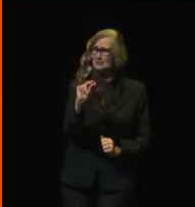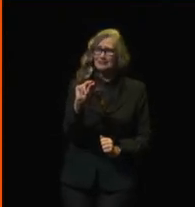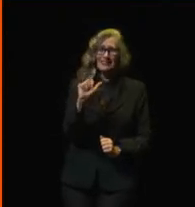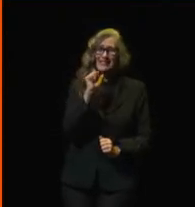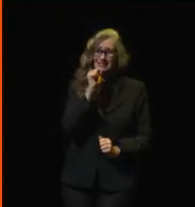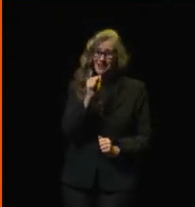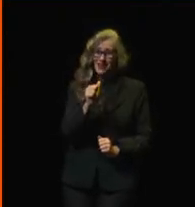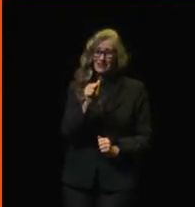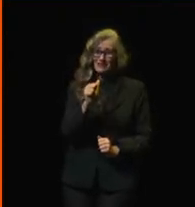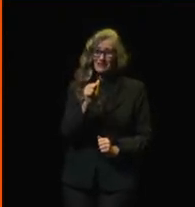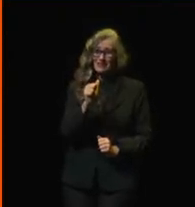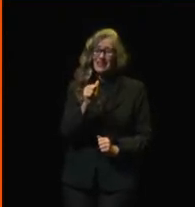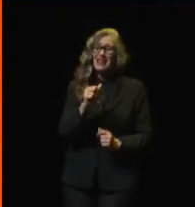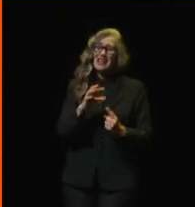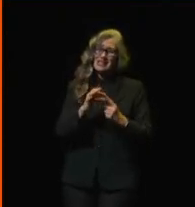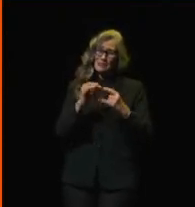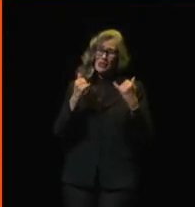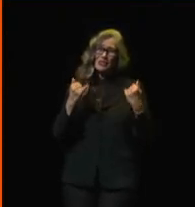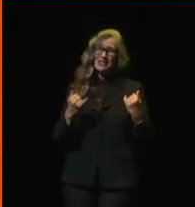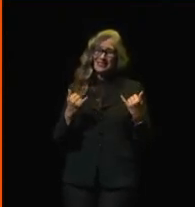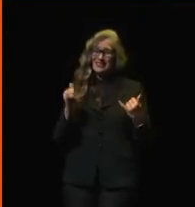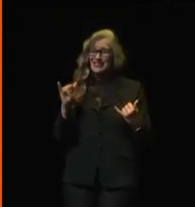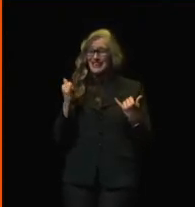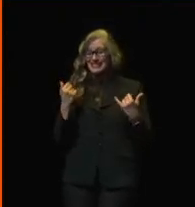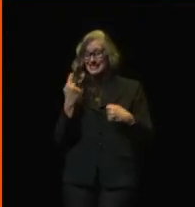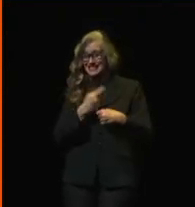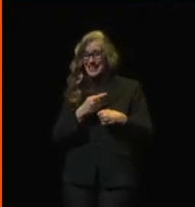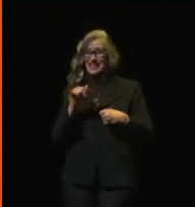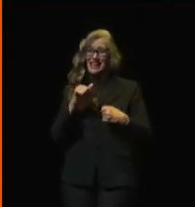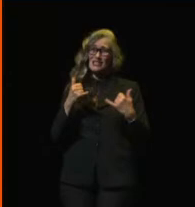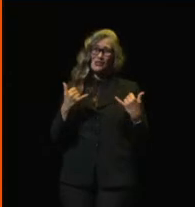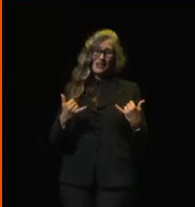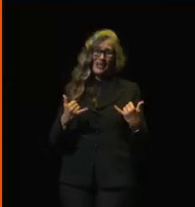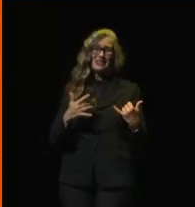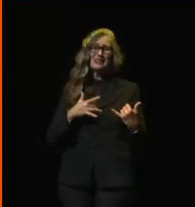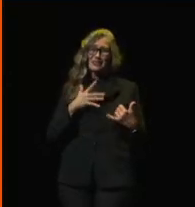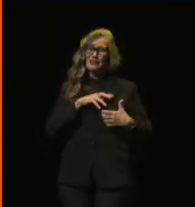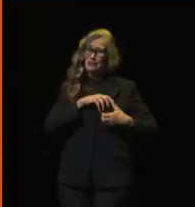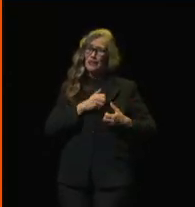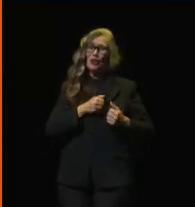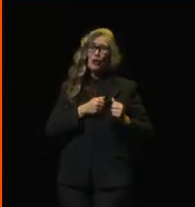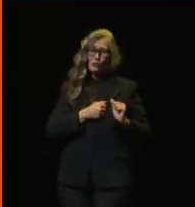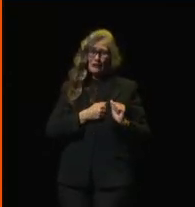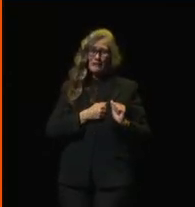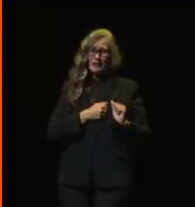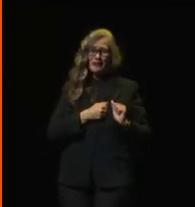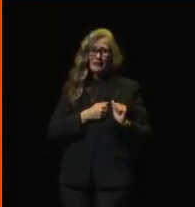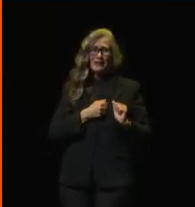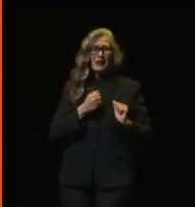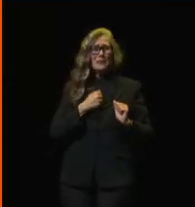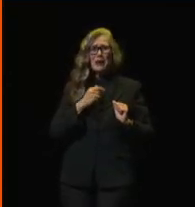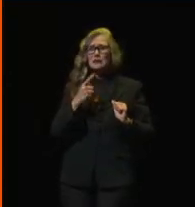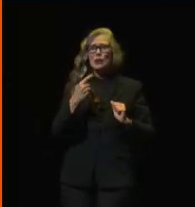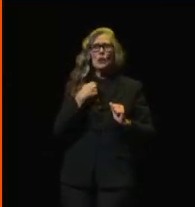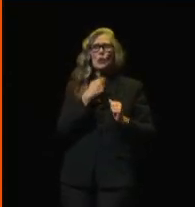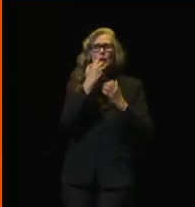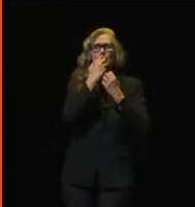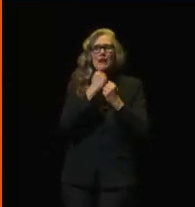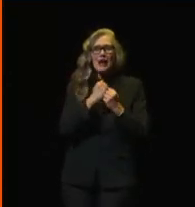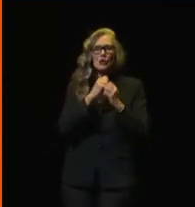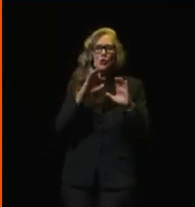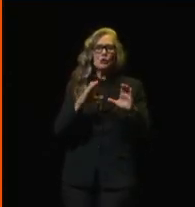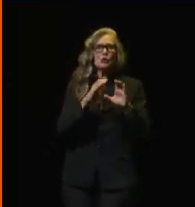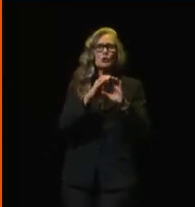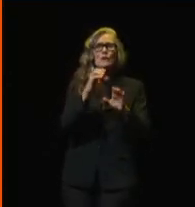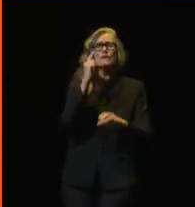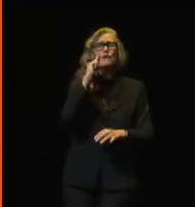you feels proud of all that you have given Ady and what you continue to do for others each day.